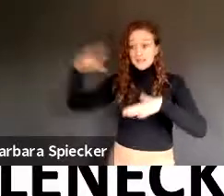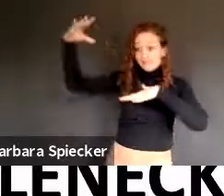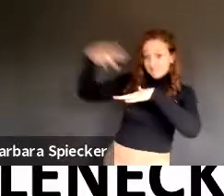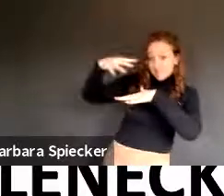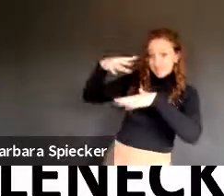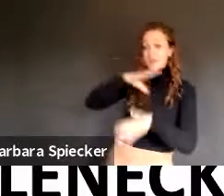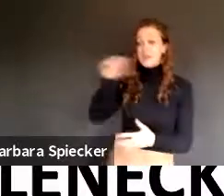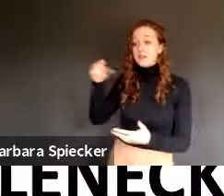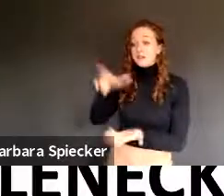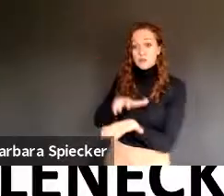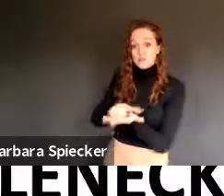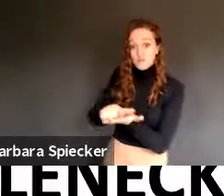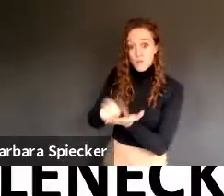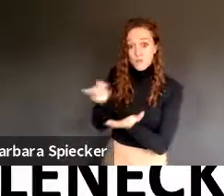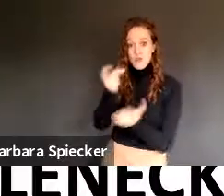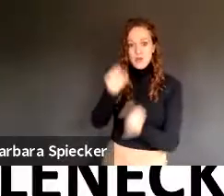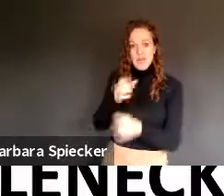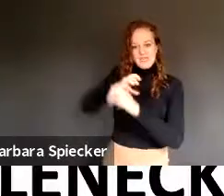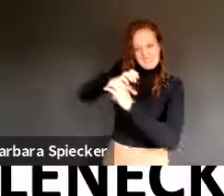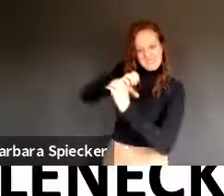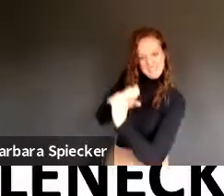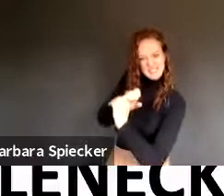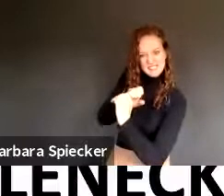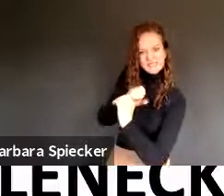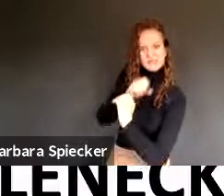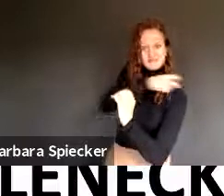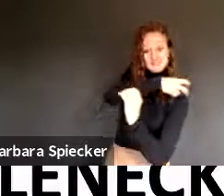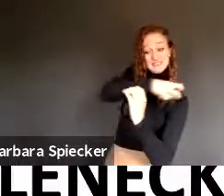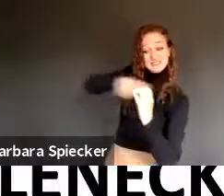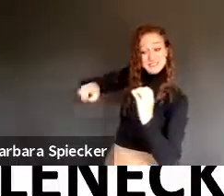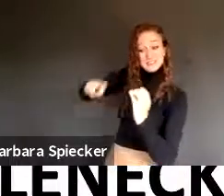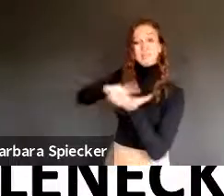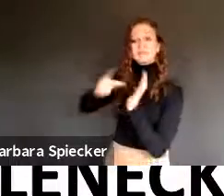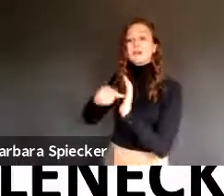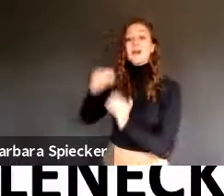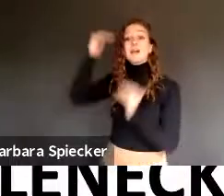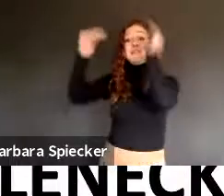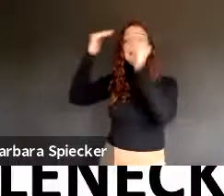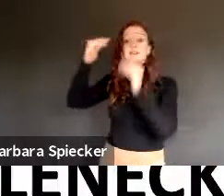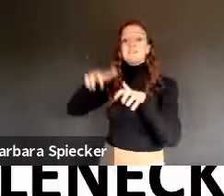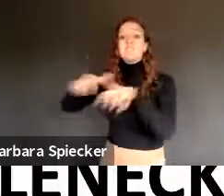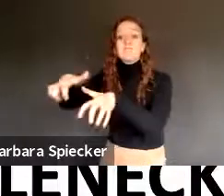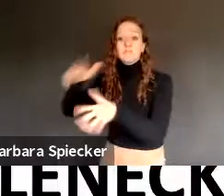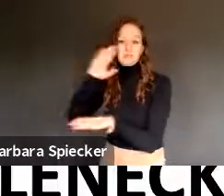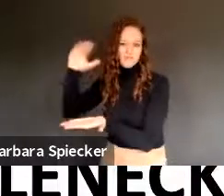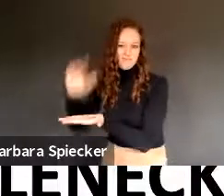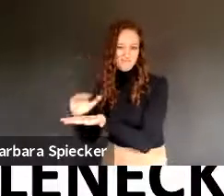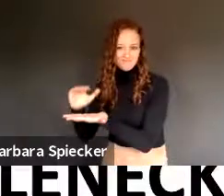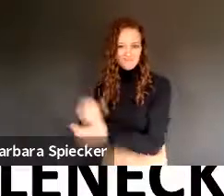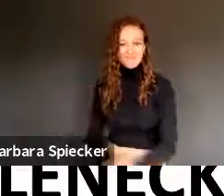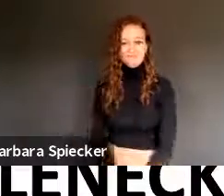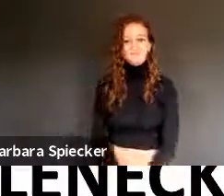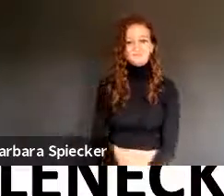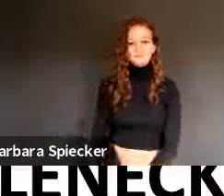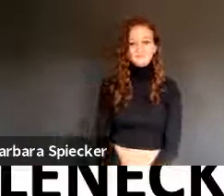grazing that may reduce juvenile survivorship and ultimately end up reducing adult densities